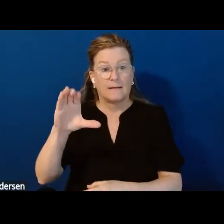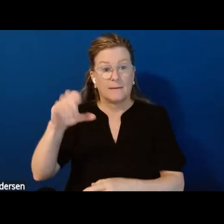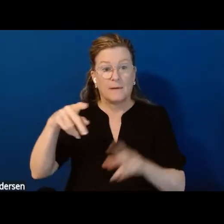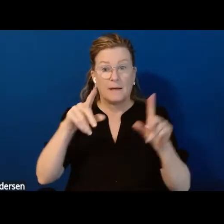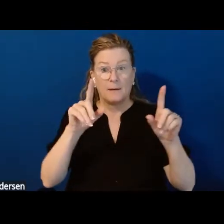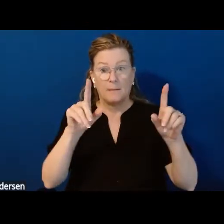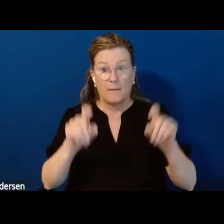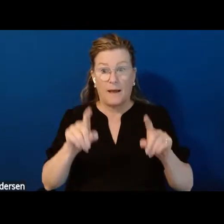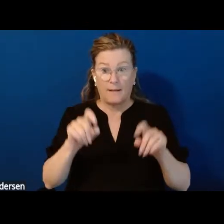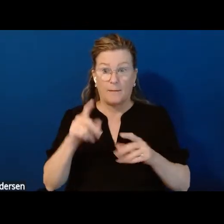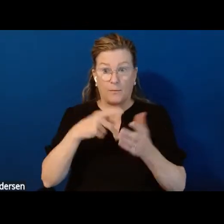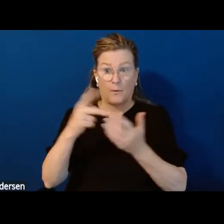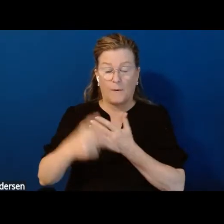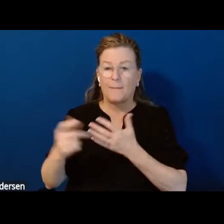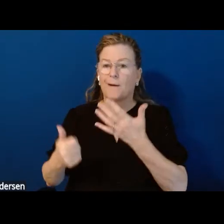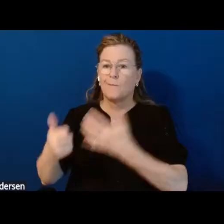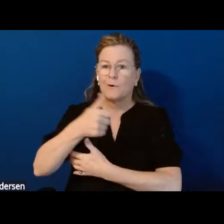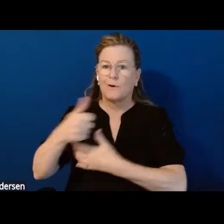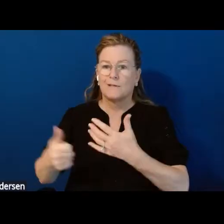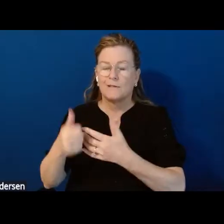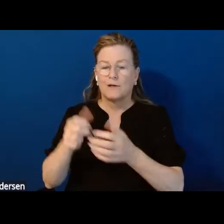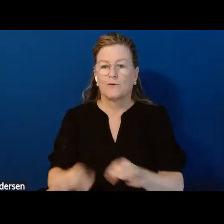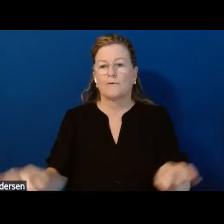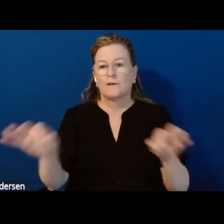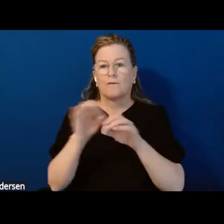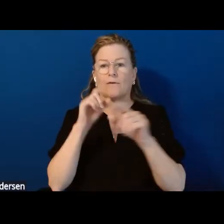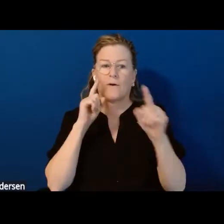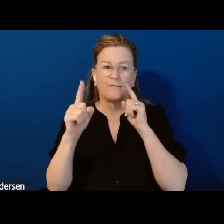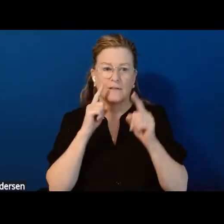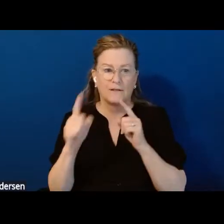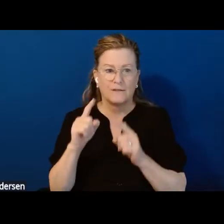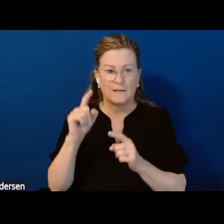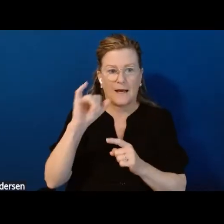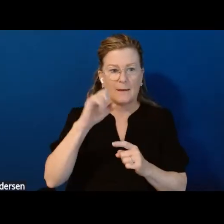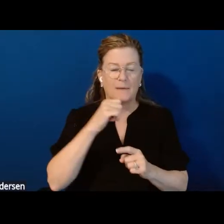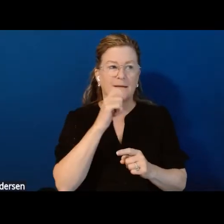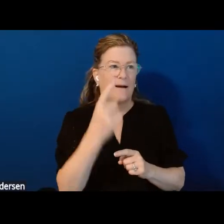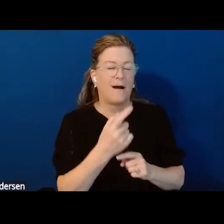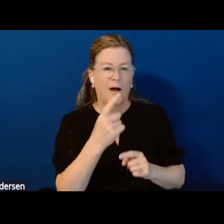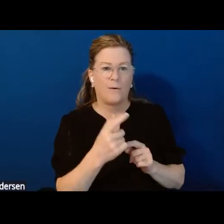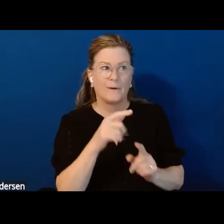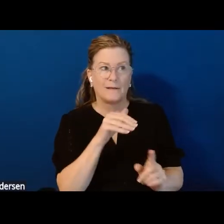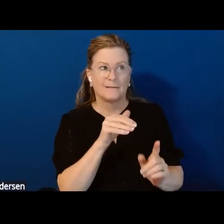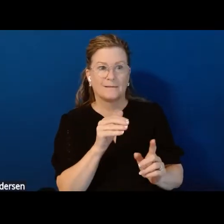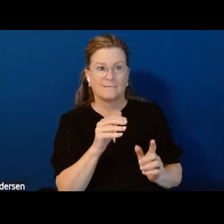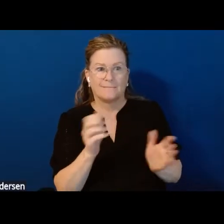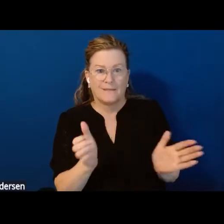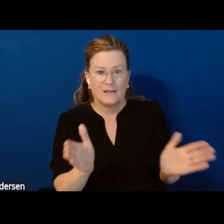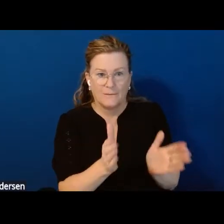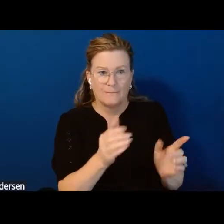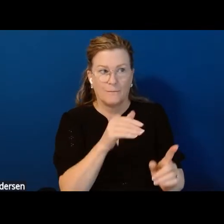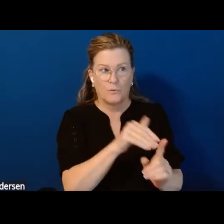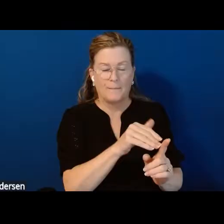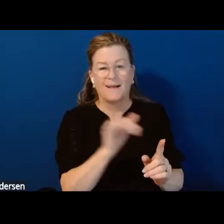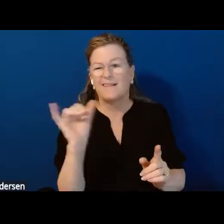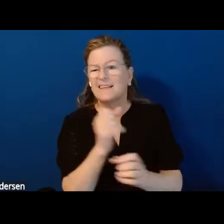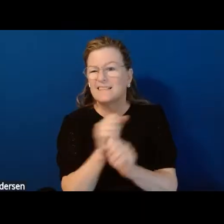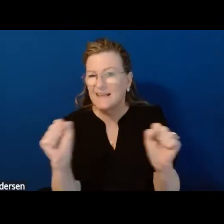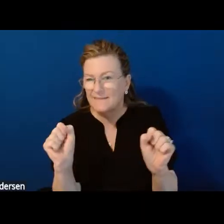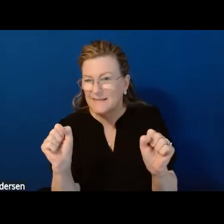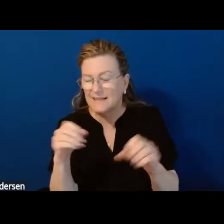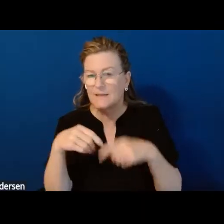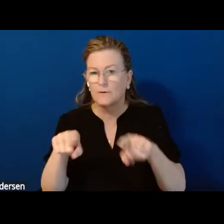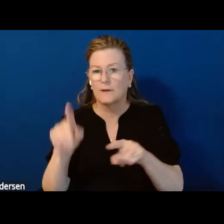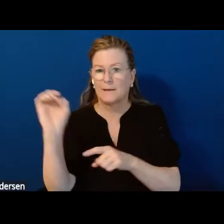program are prioritizing critical conversations that the IEP doesn't always prompt, such as safety and